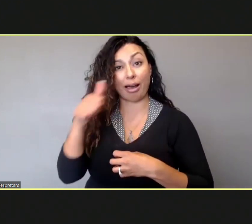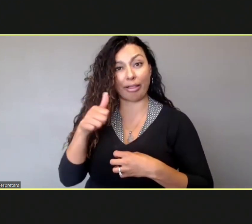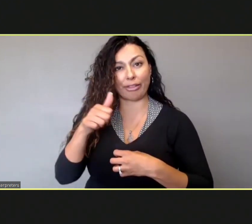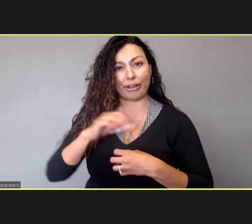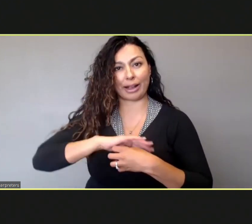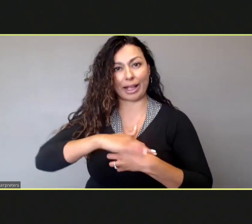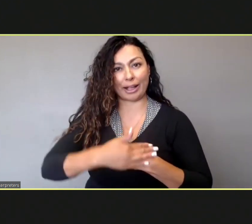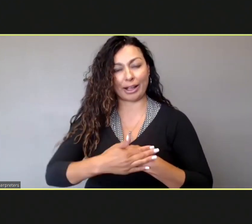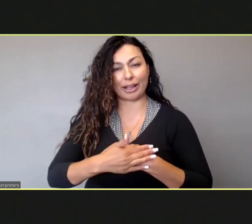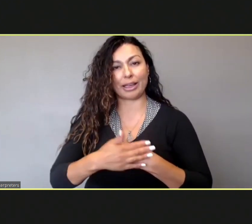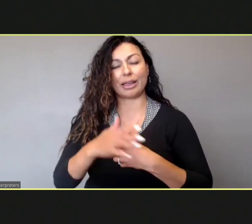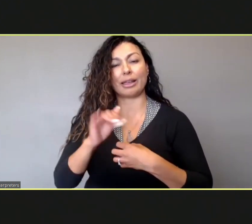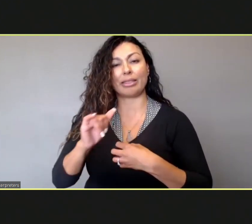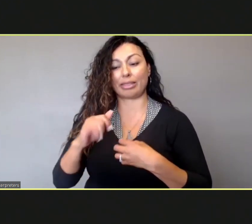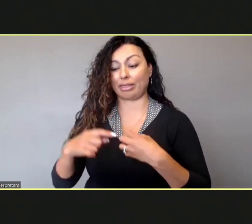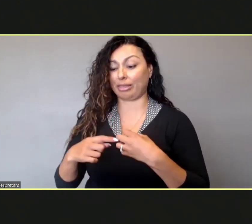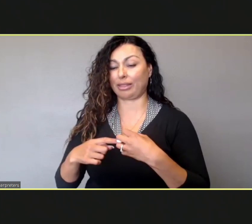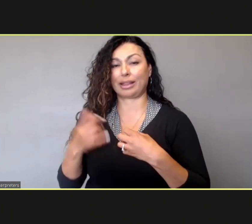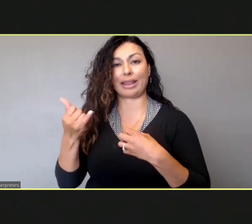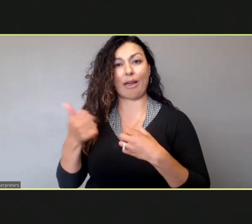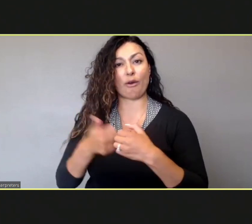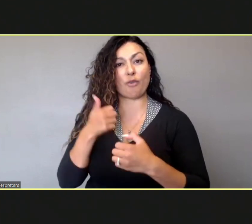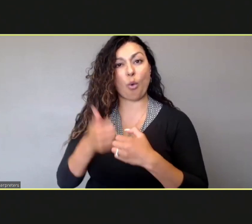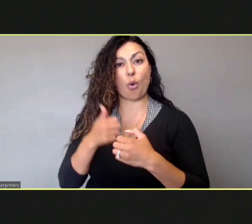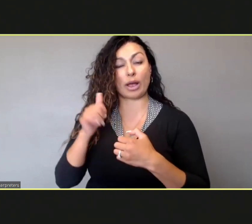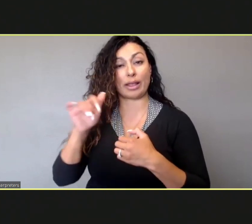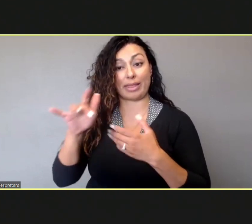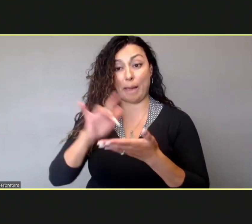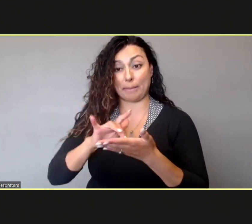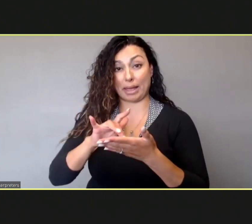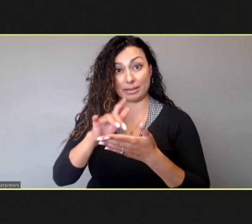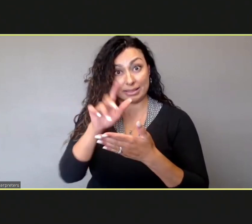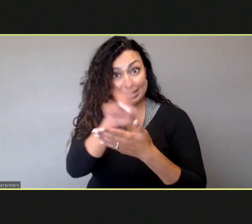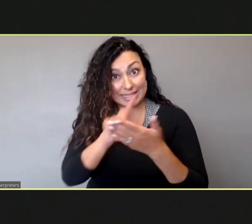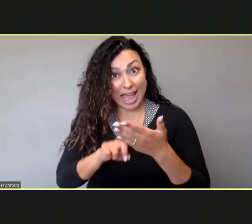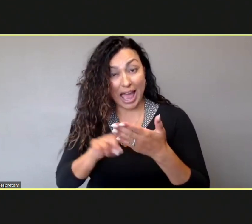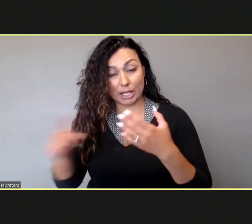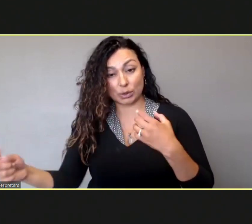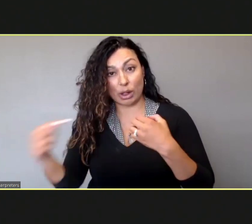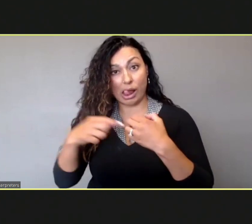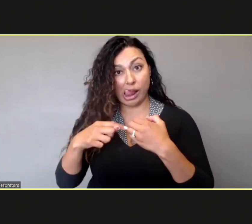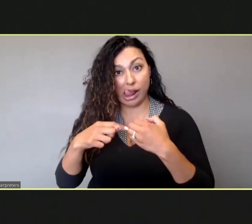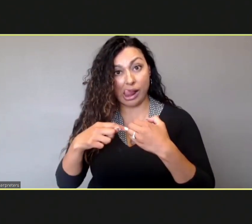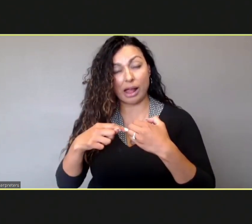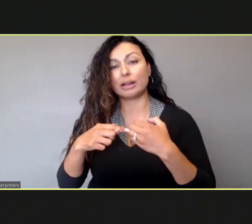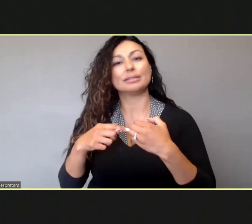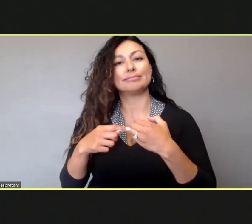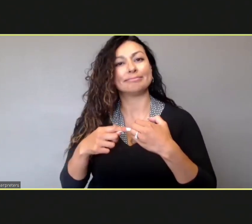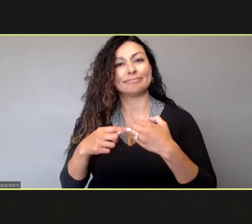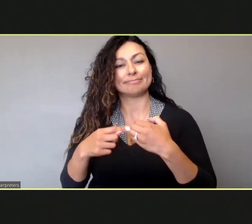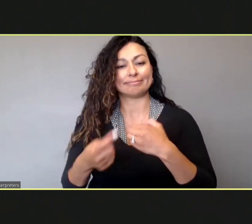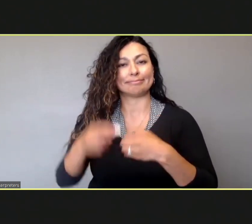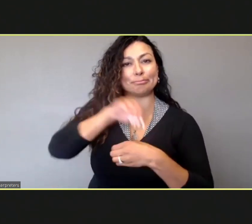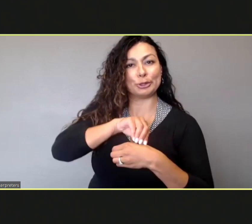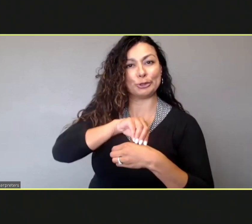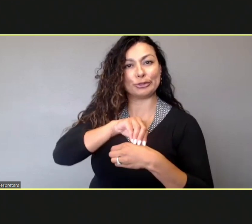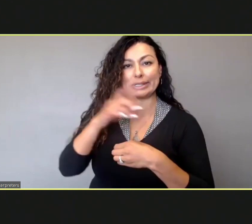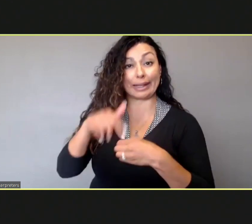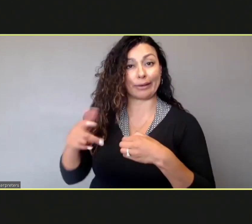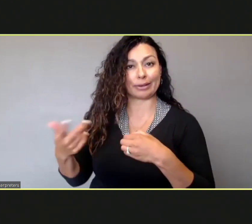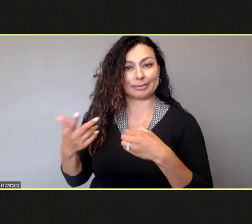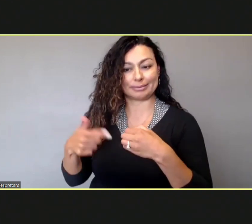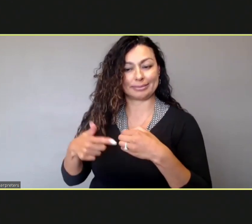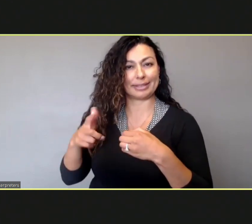evade that medicine that was specifically designed to knock off its parent, right? So that part makes